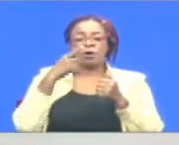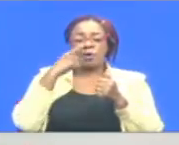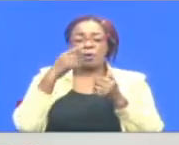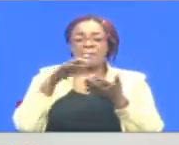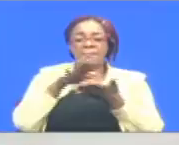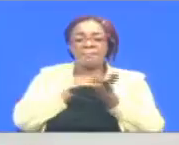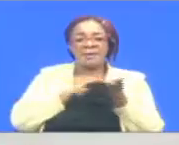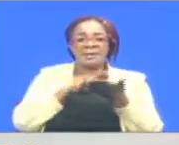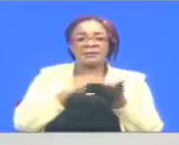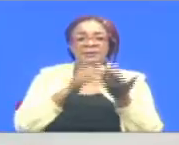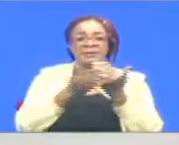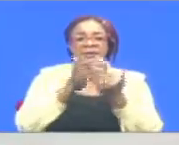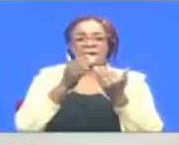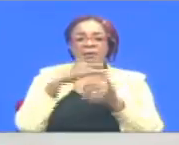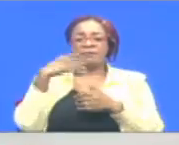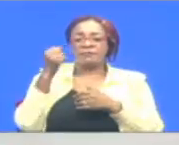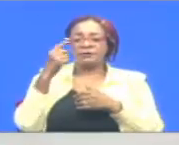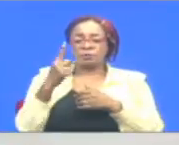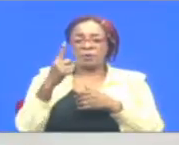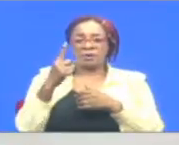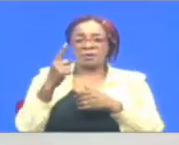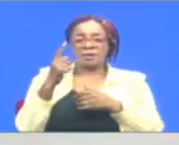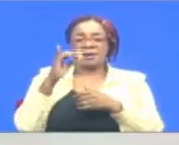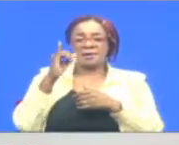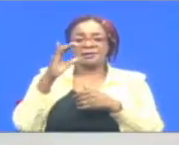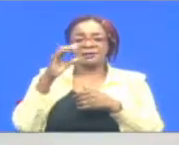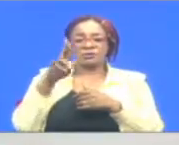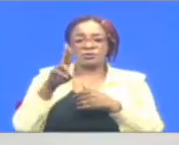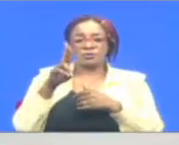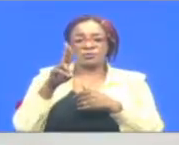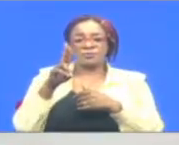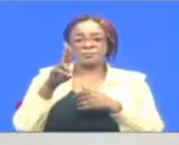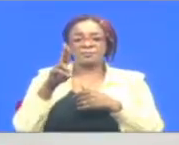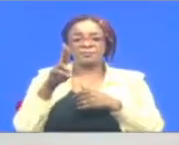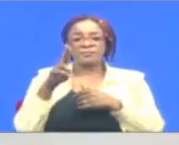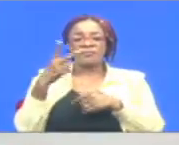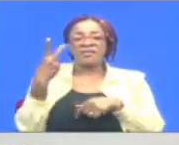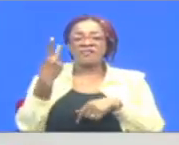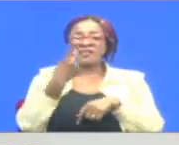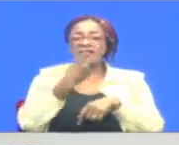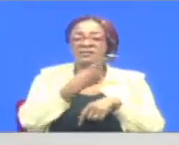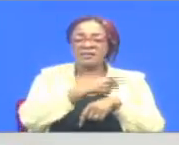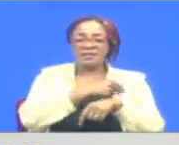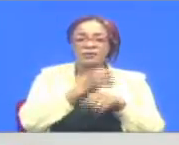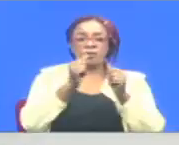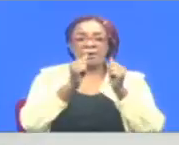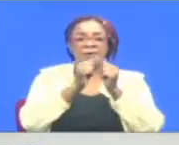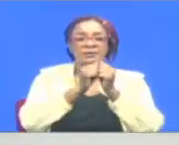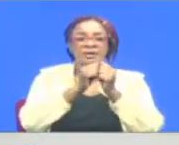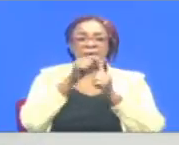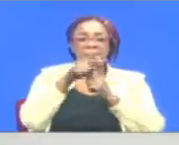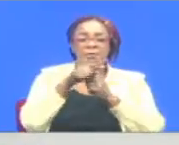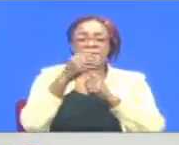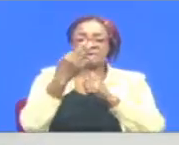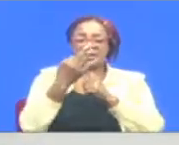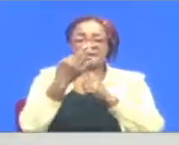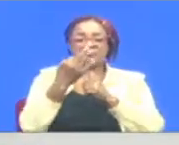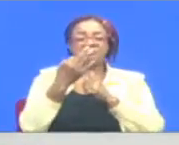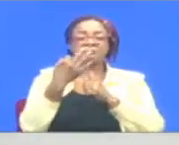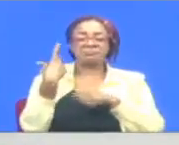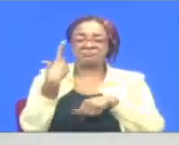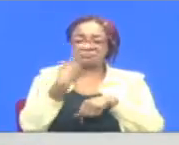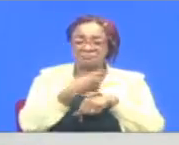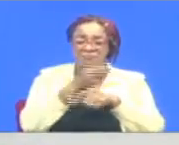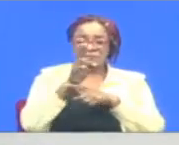care. 51 are in the intensive care unit. On the vaccination drive, 10.3 million vaccines have so far been